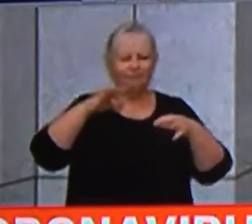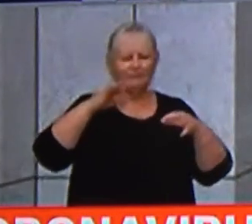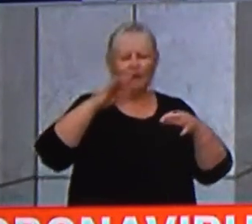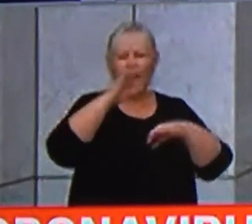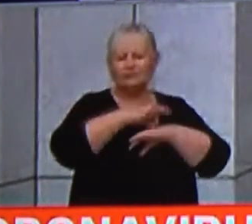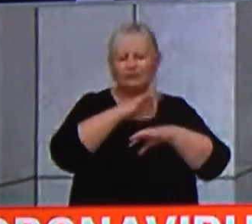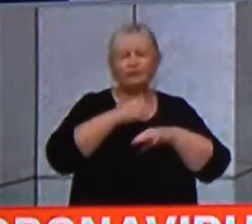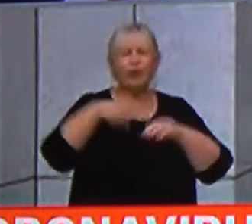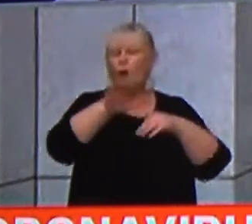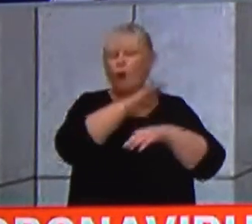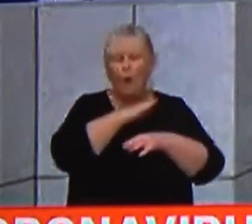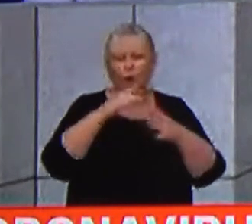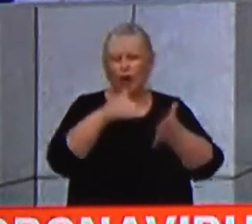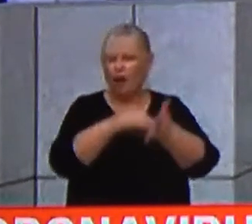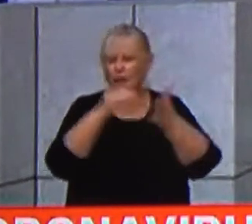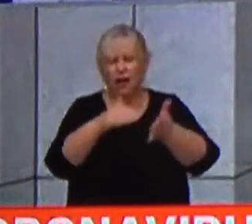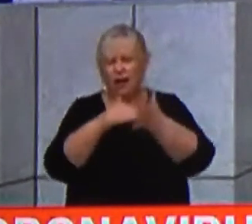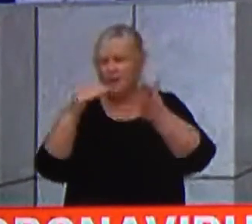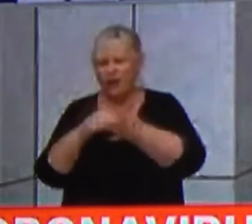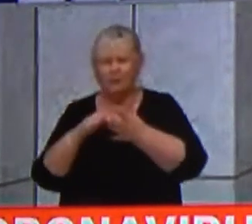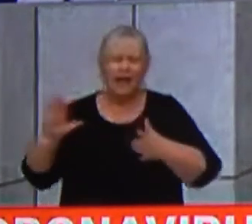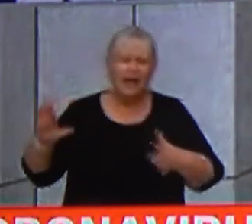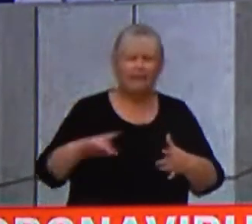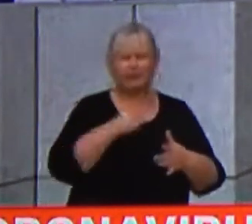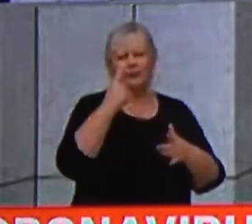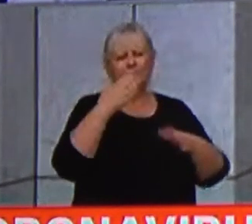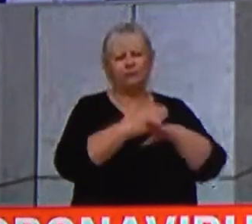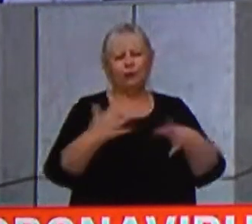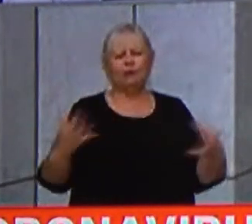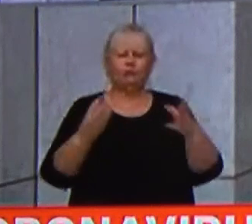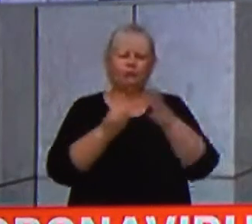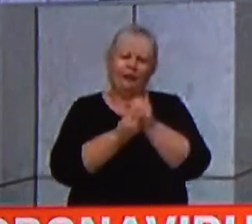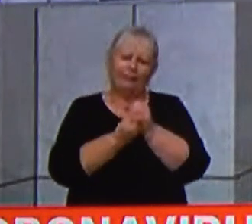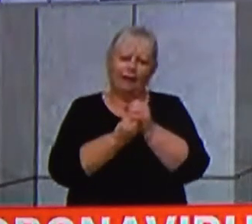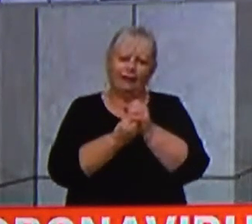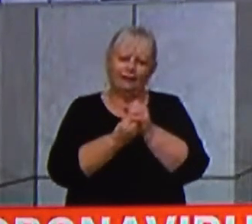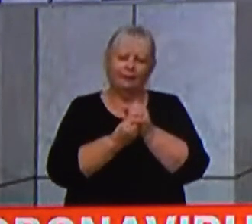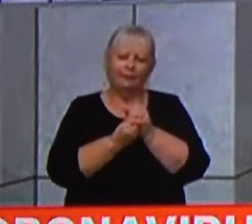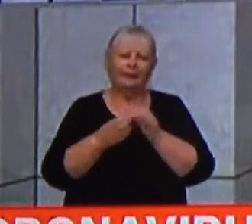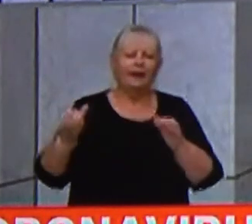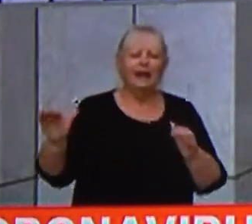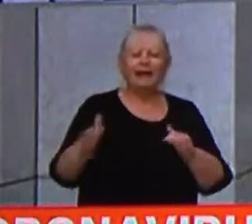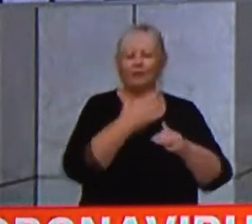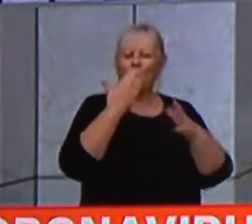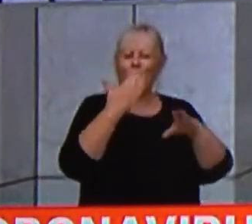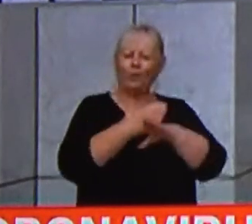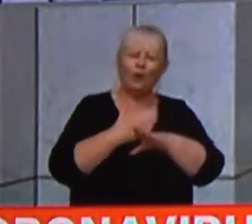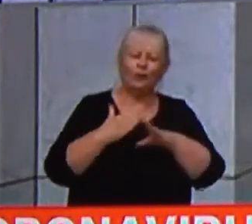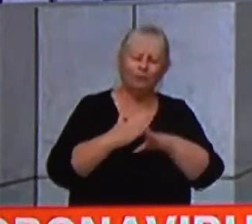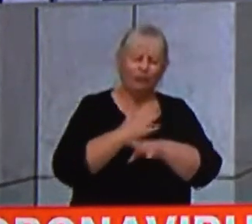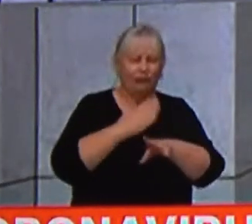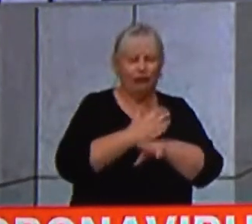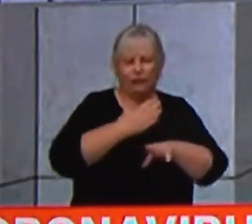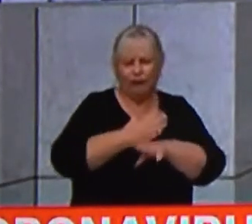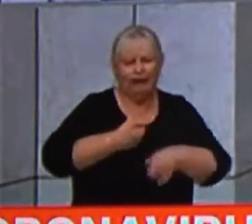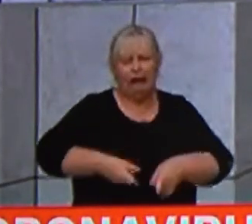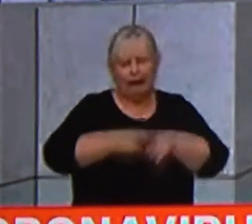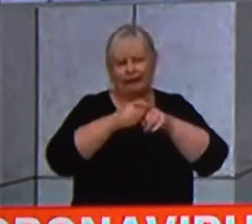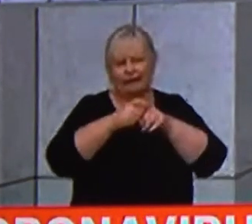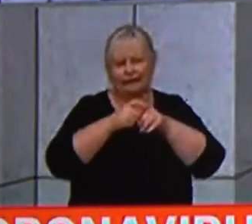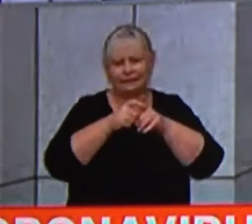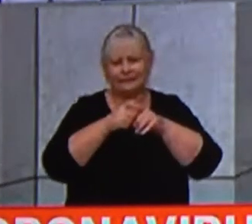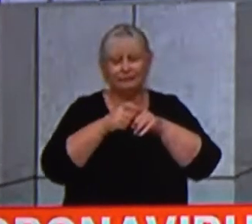income support. The Treasurer and I have been working together with Treasury and other officials night and day over